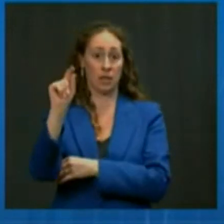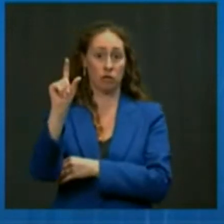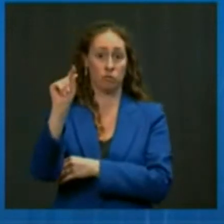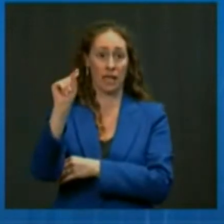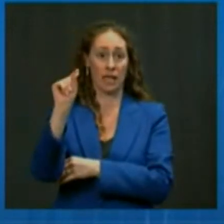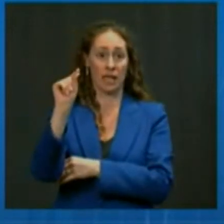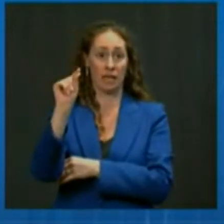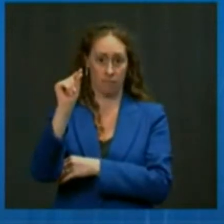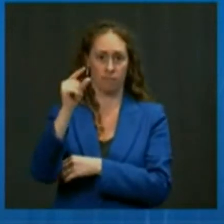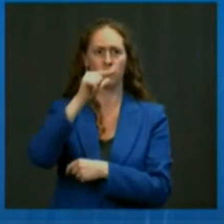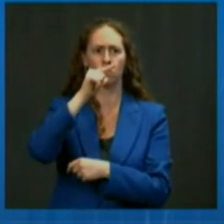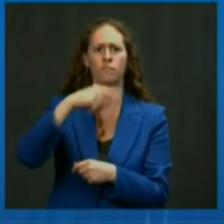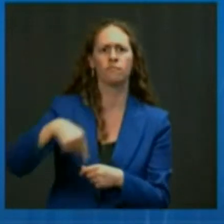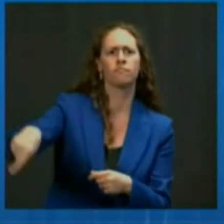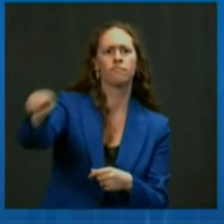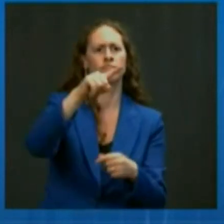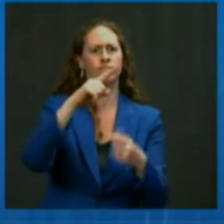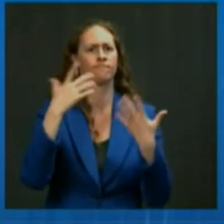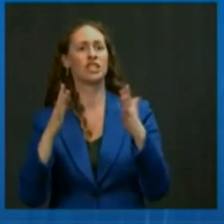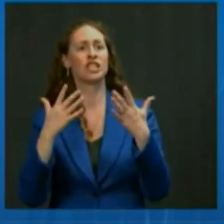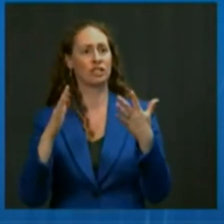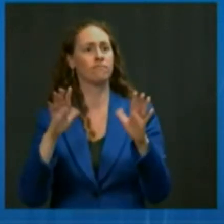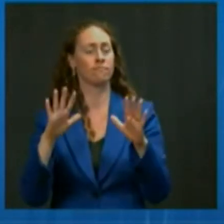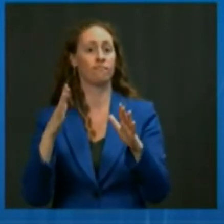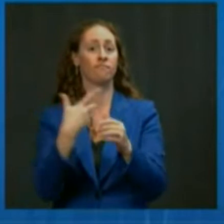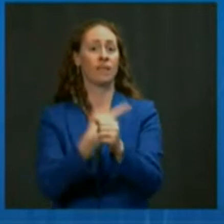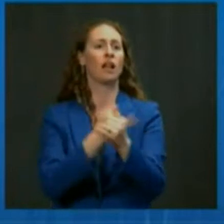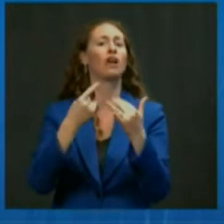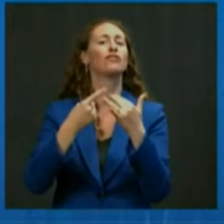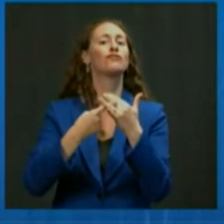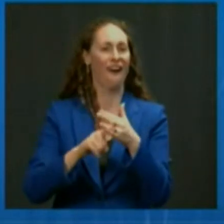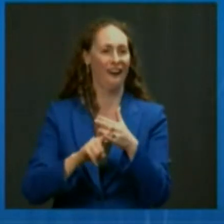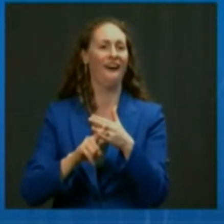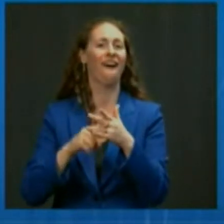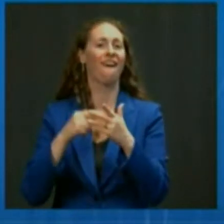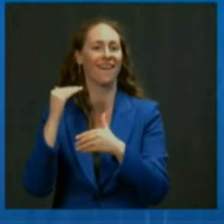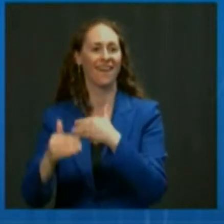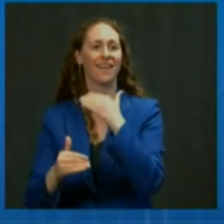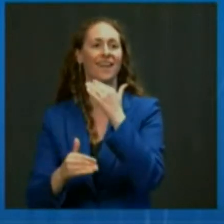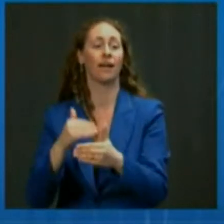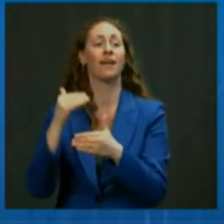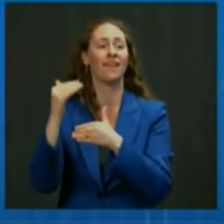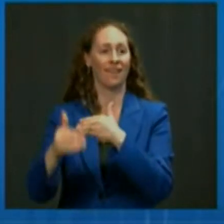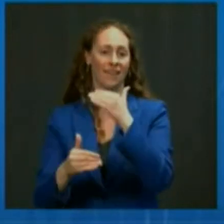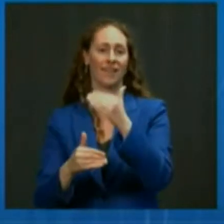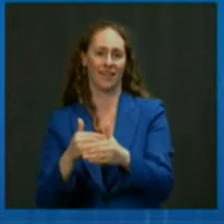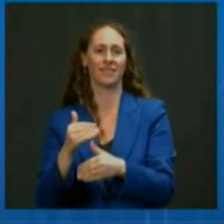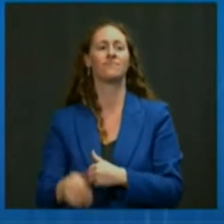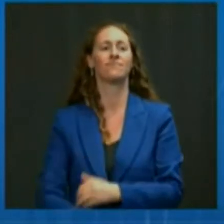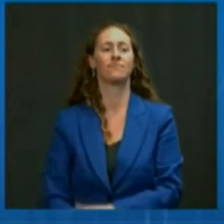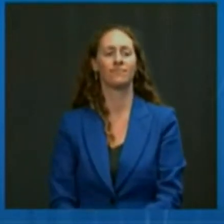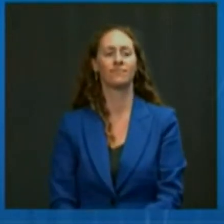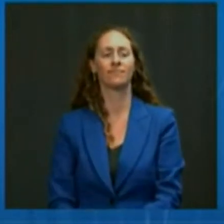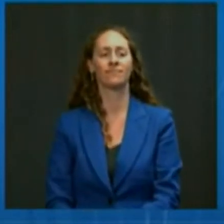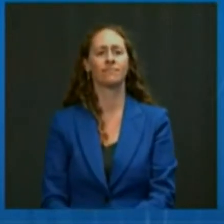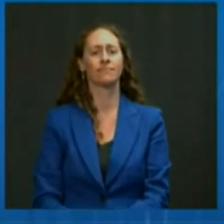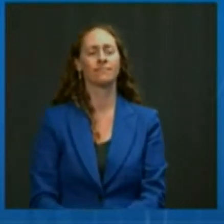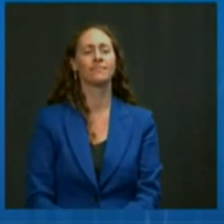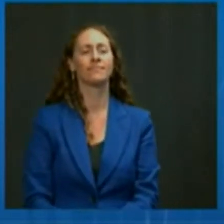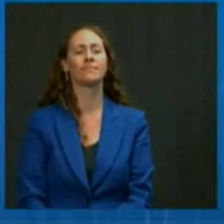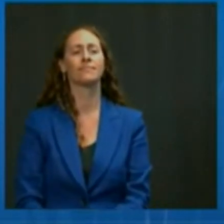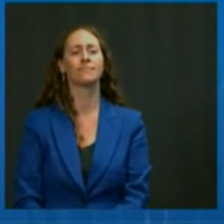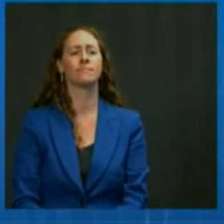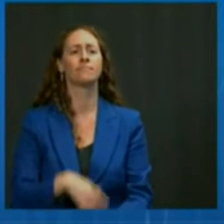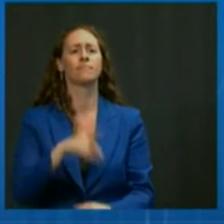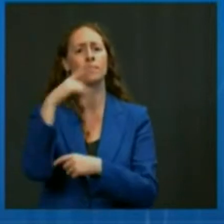their booster shots 8 months after their second shot of an mRNA vaccine. And finally, all of us must do everything